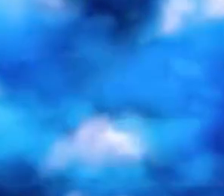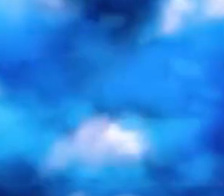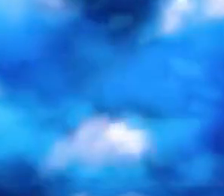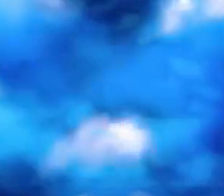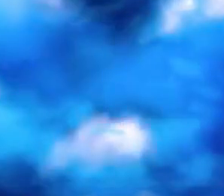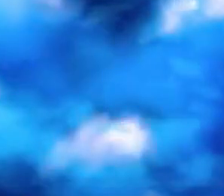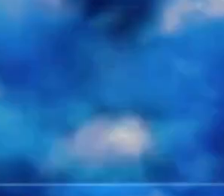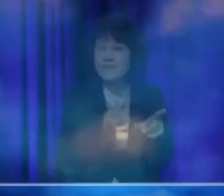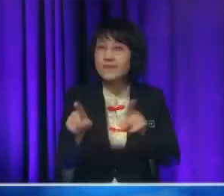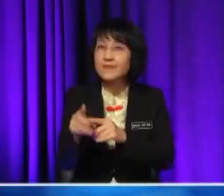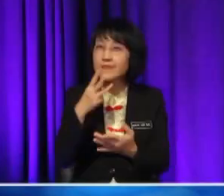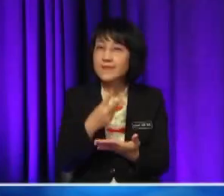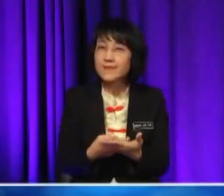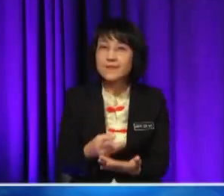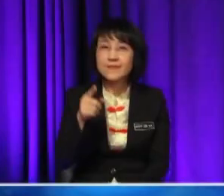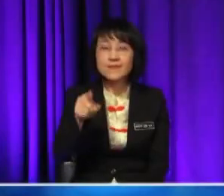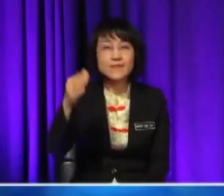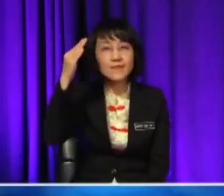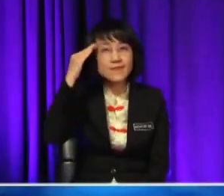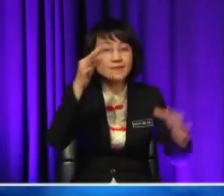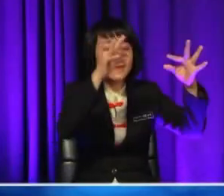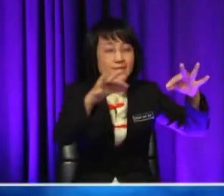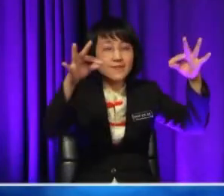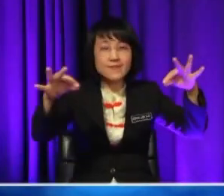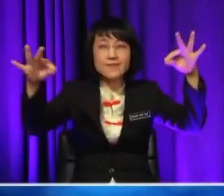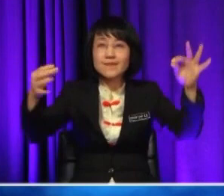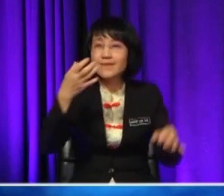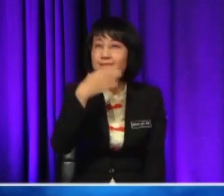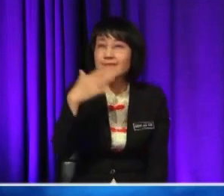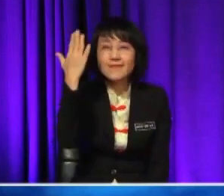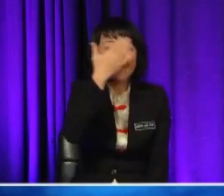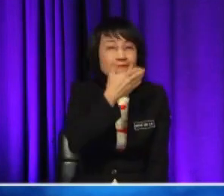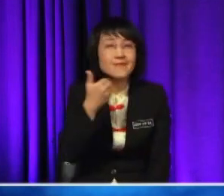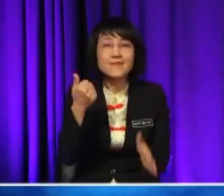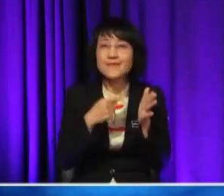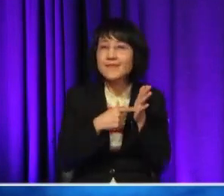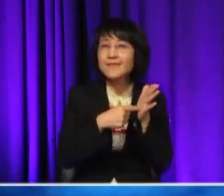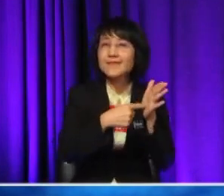you know, studded with apples, a beautiful show.